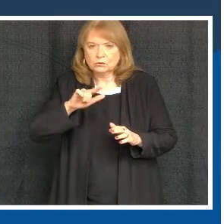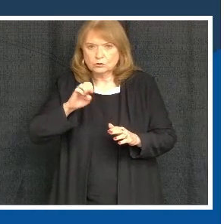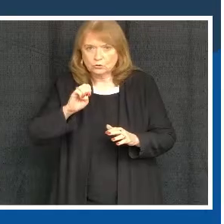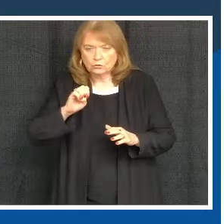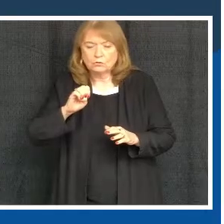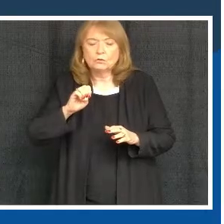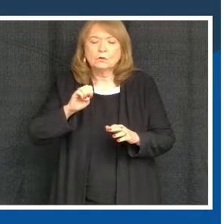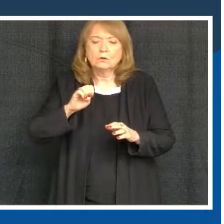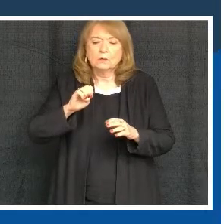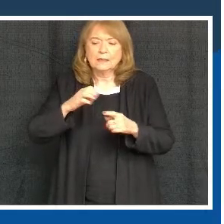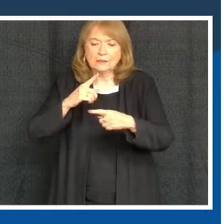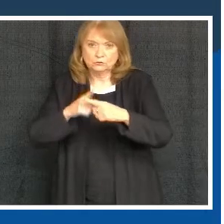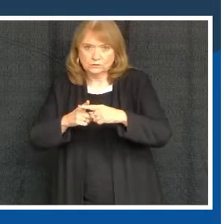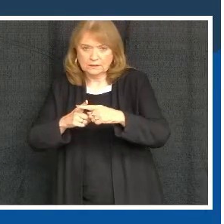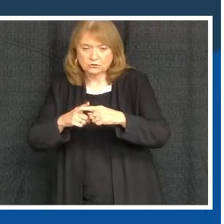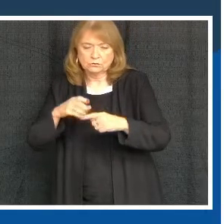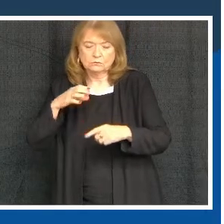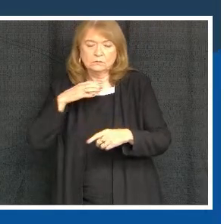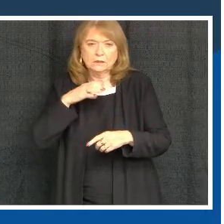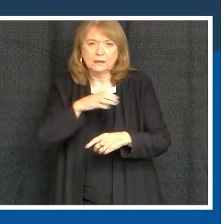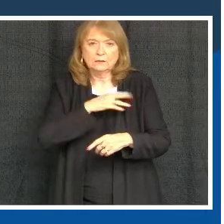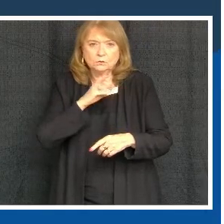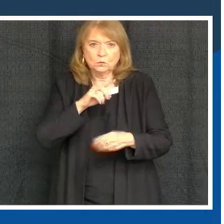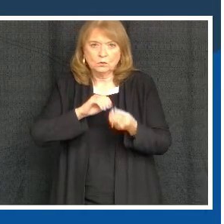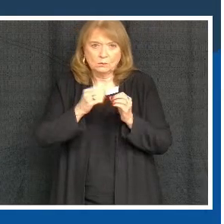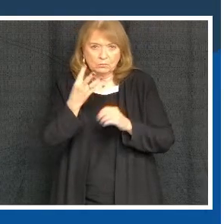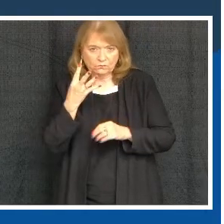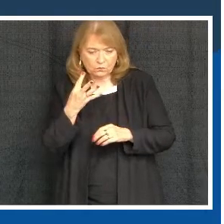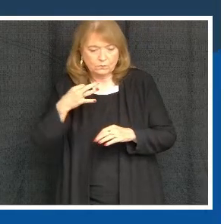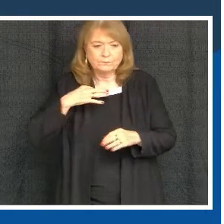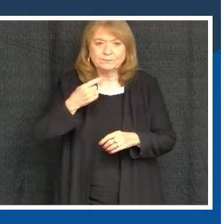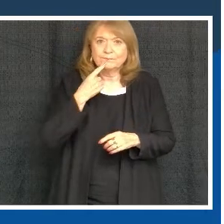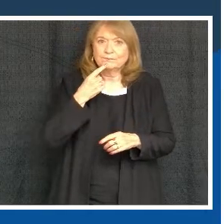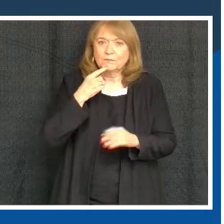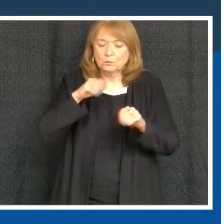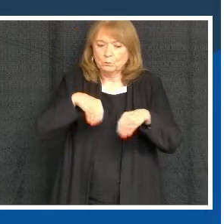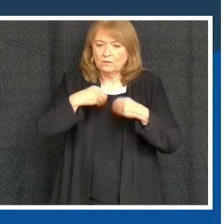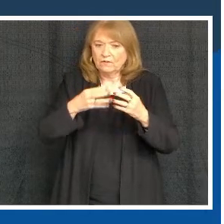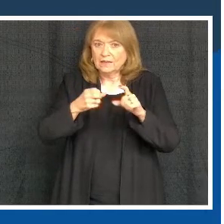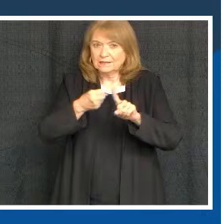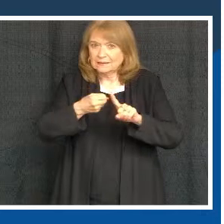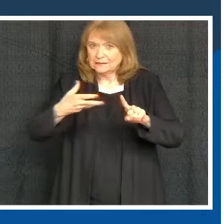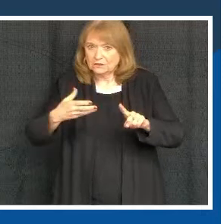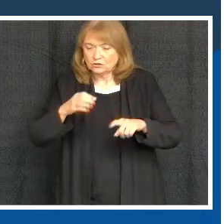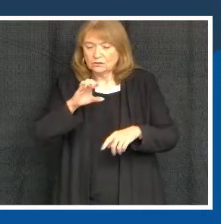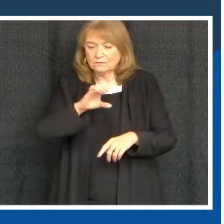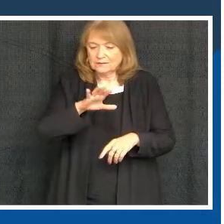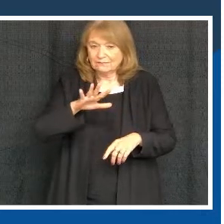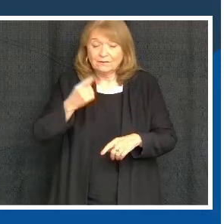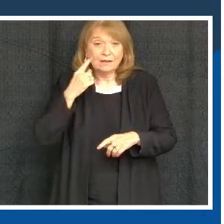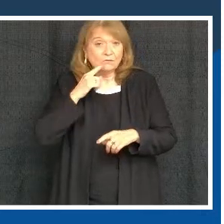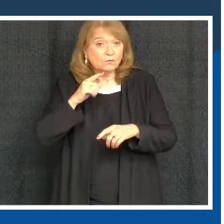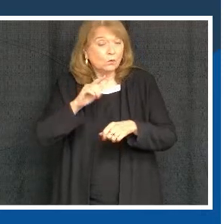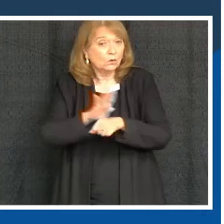4. The applicant's statement is to provide an extension of C5 zoning for commercial